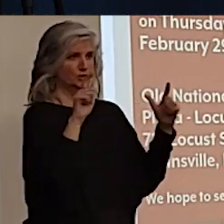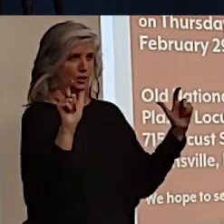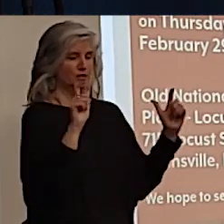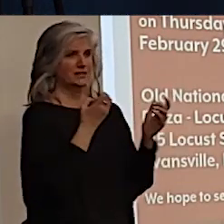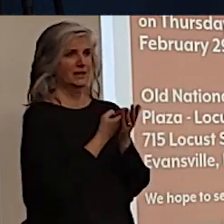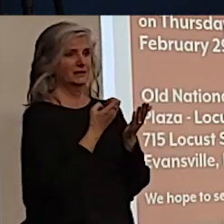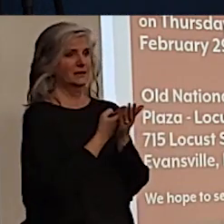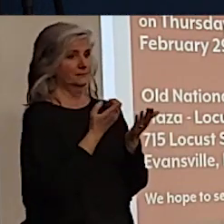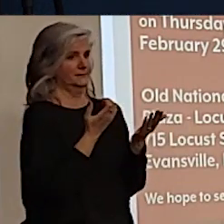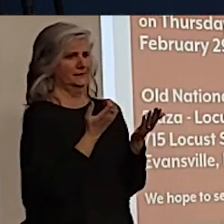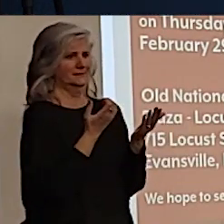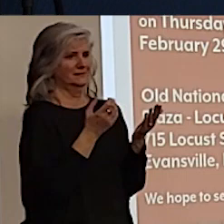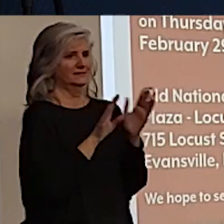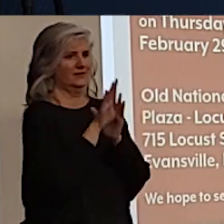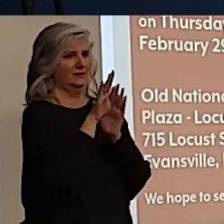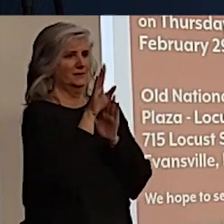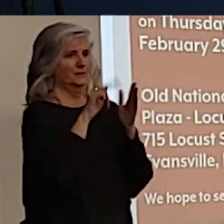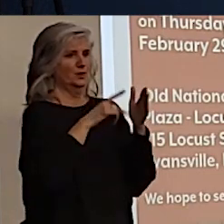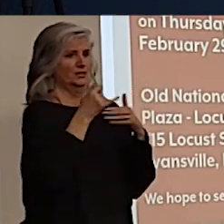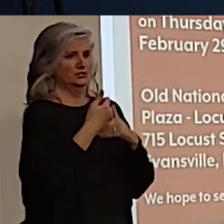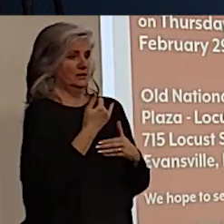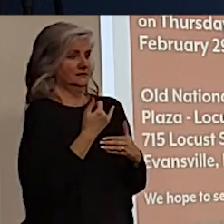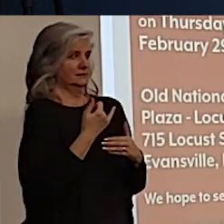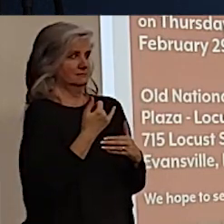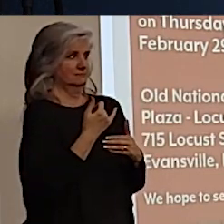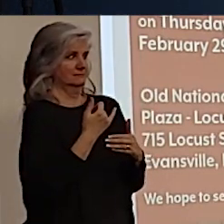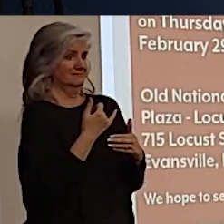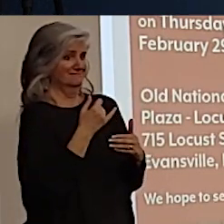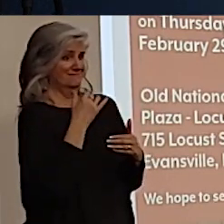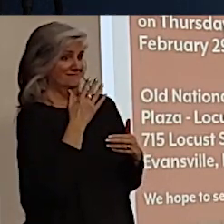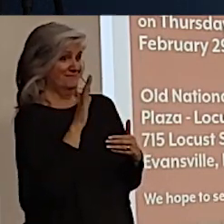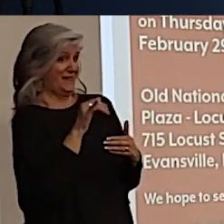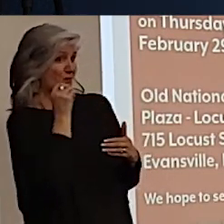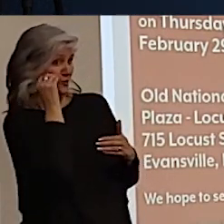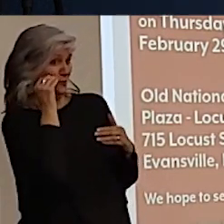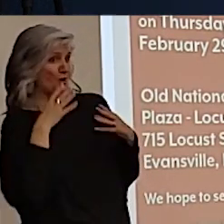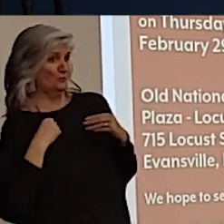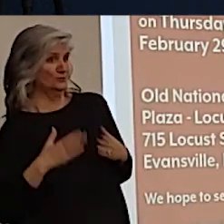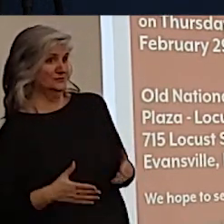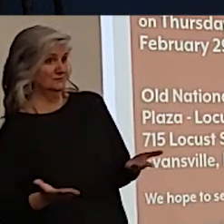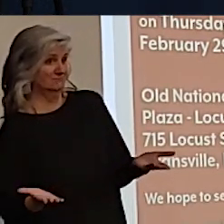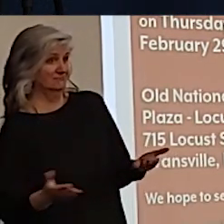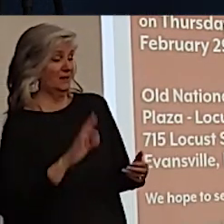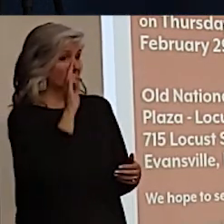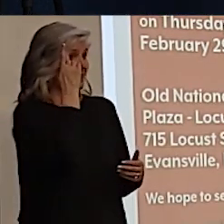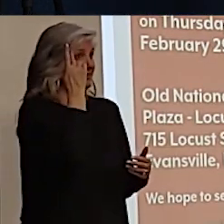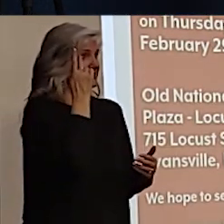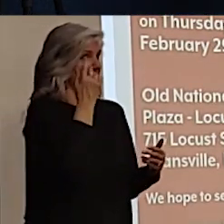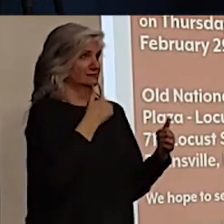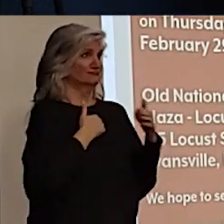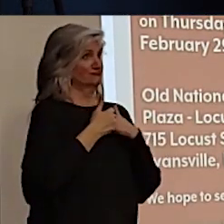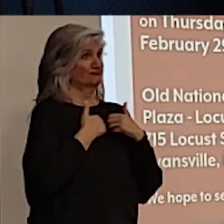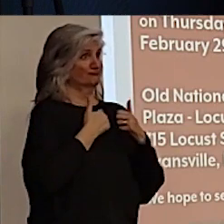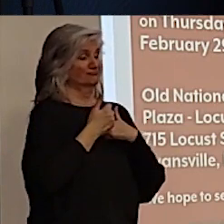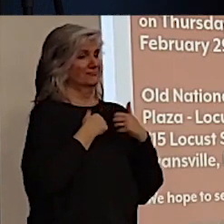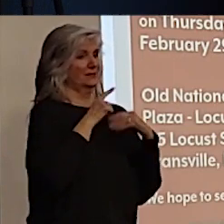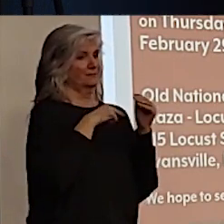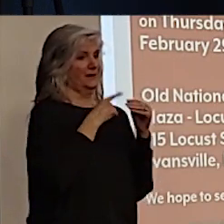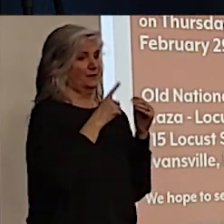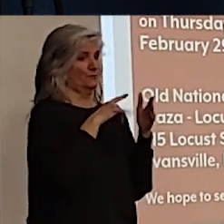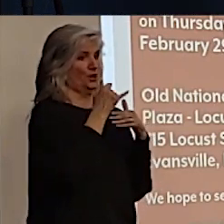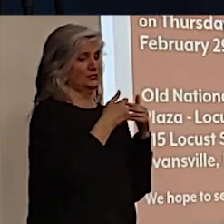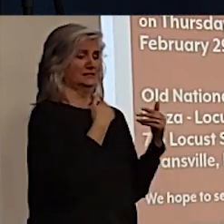economic development projects on the backs of ratepayers. Why? Because politicians get to beat their chest about all these